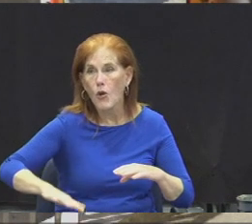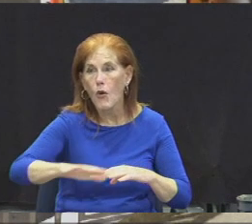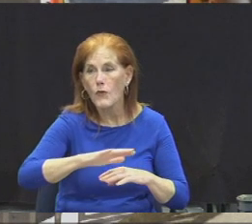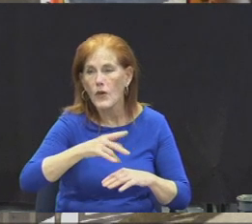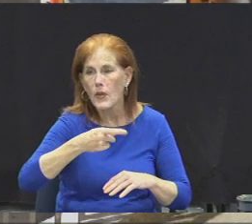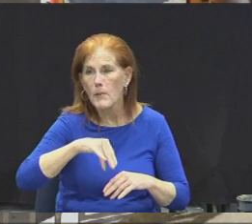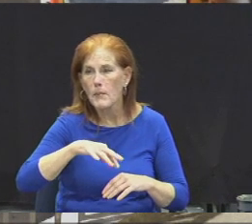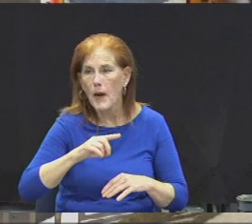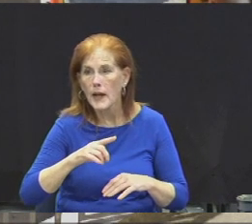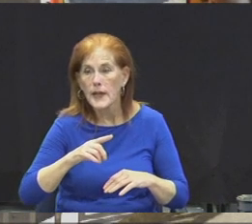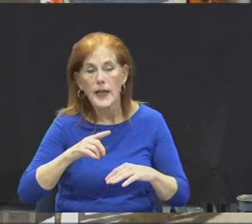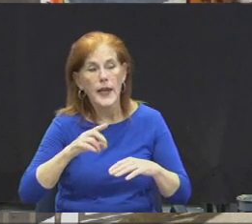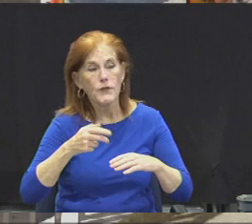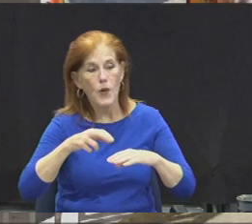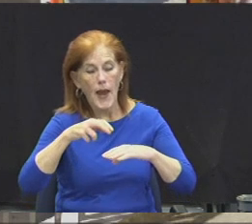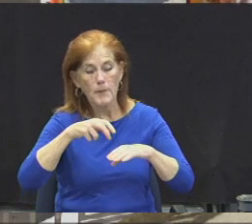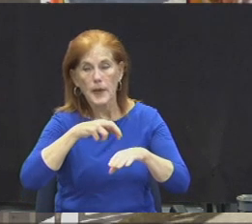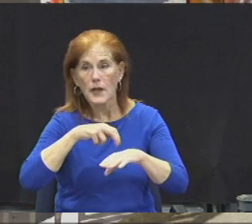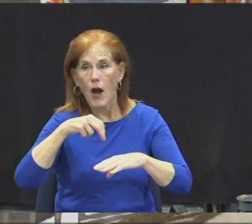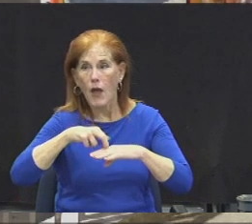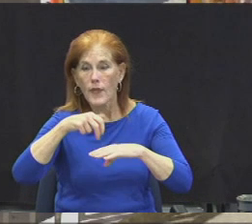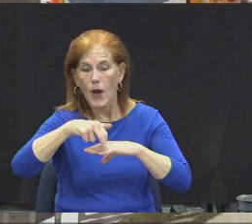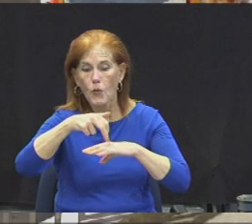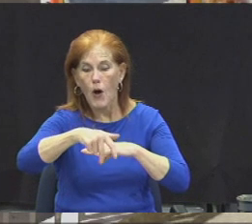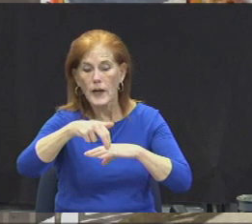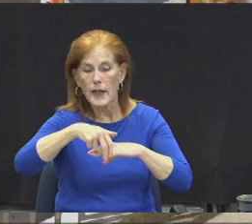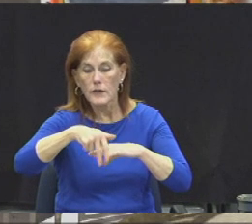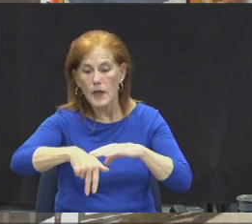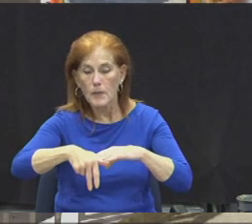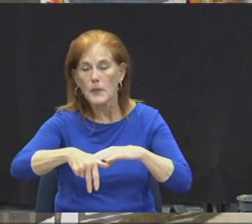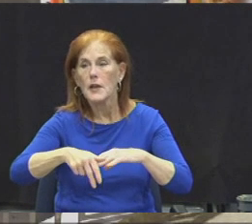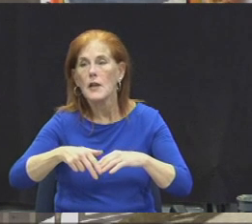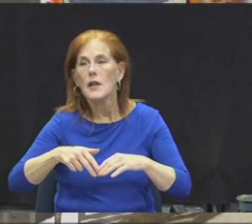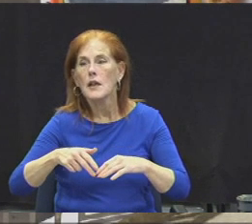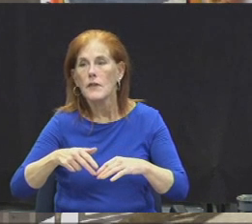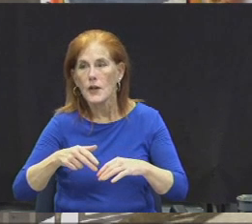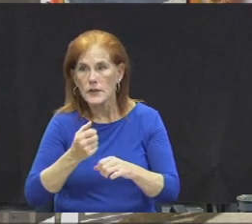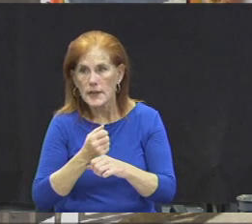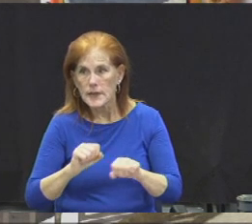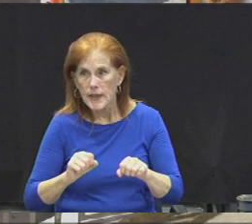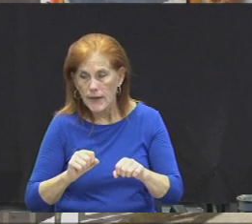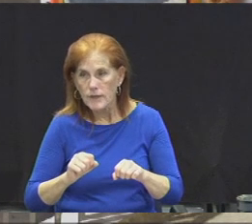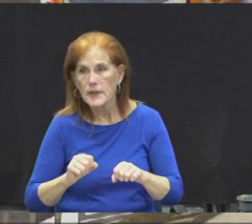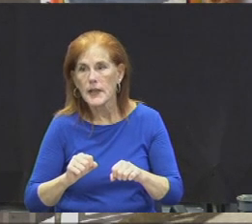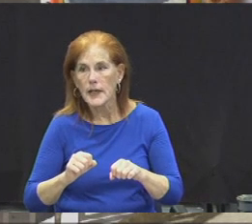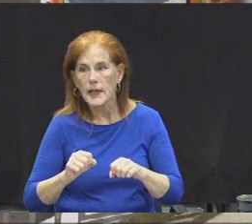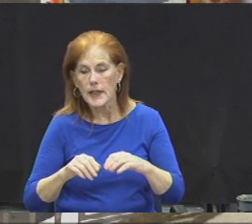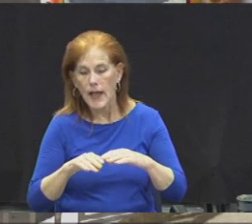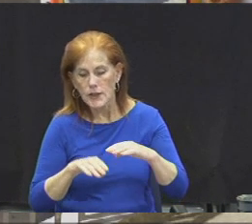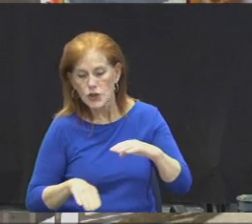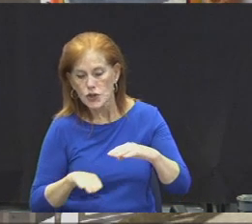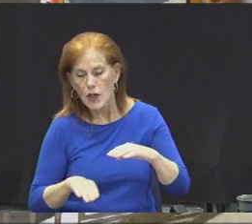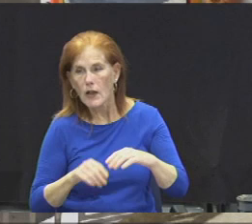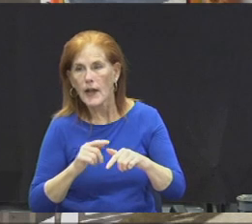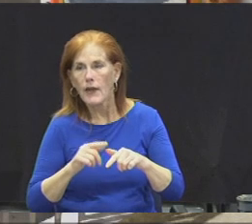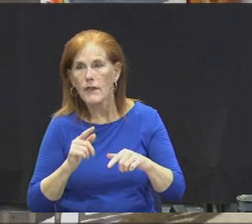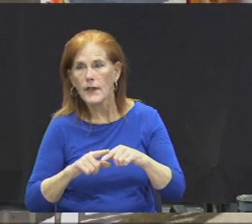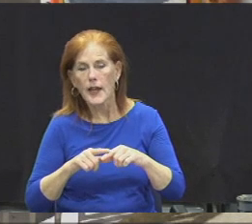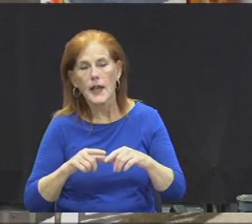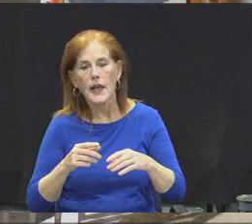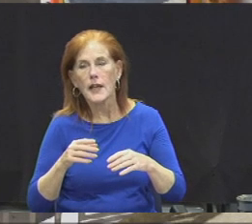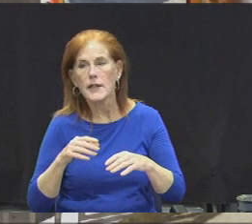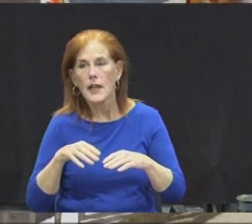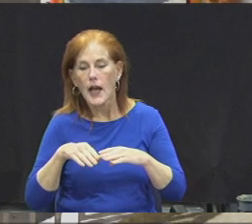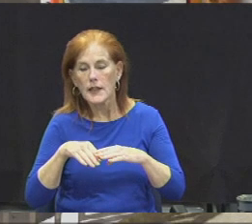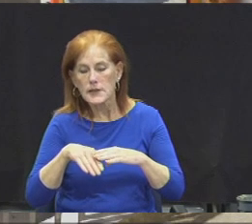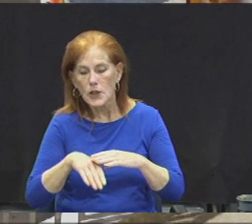itself. So if you stepped off the edge of the walking surface, there's a safety shelf there, and then there's a gradual slope that goes down to the bottom of the pond. And